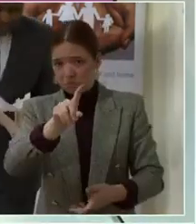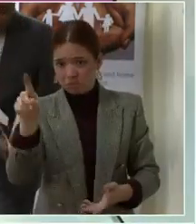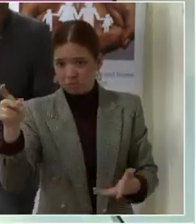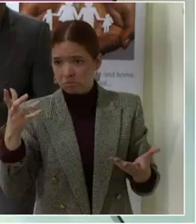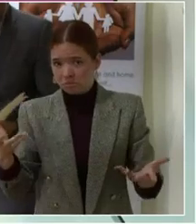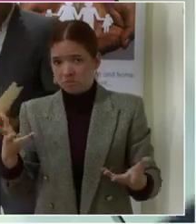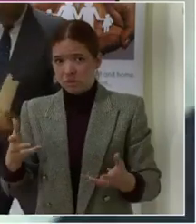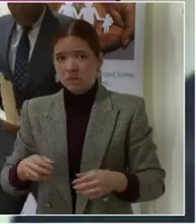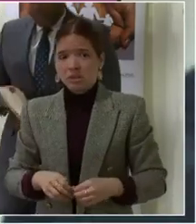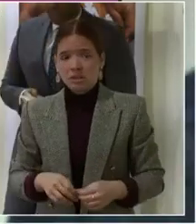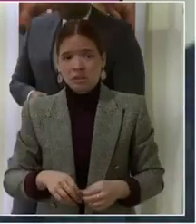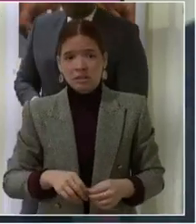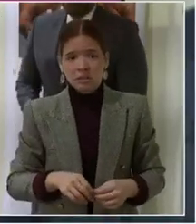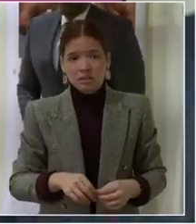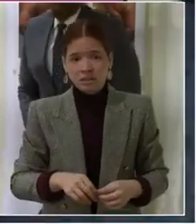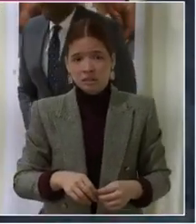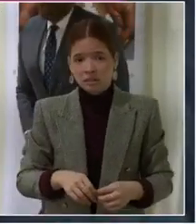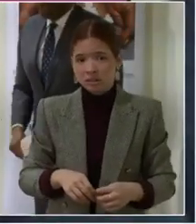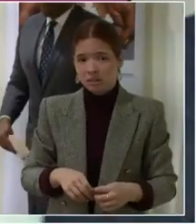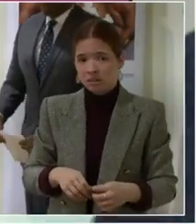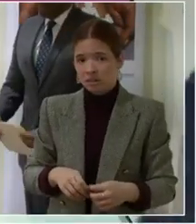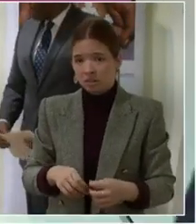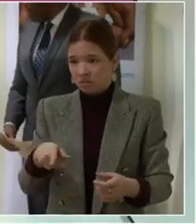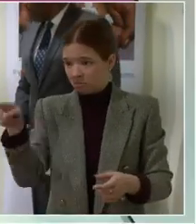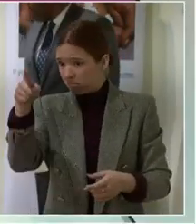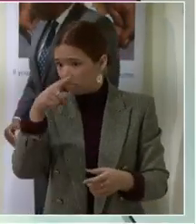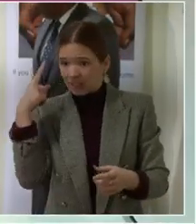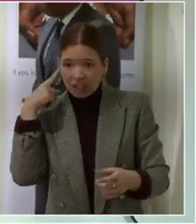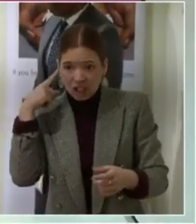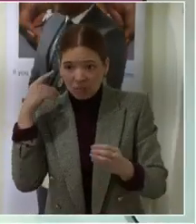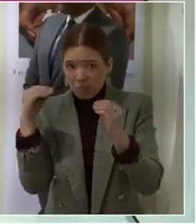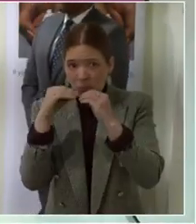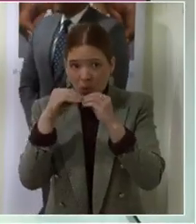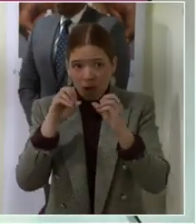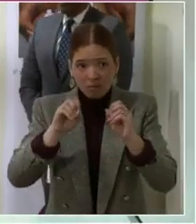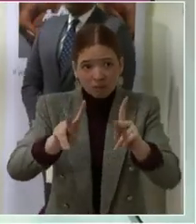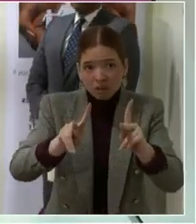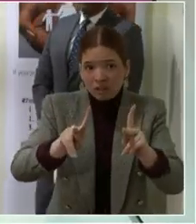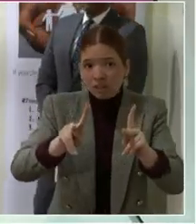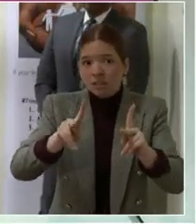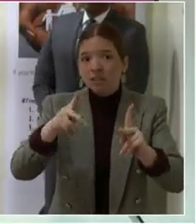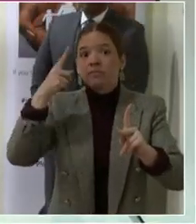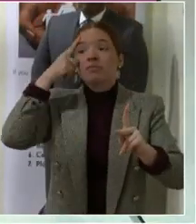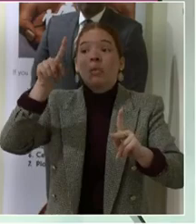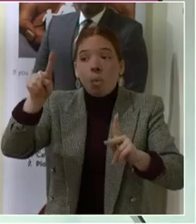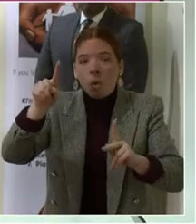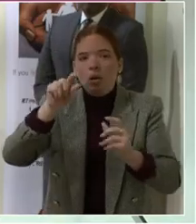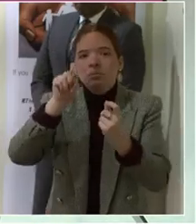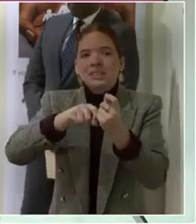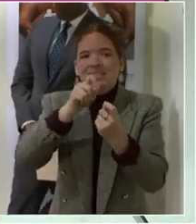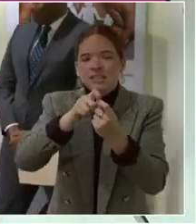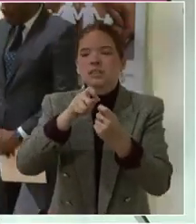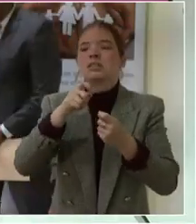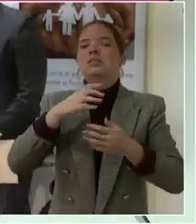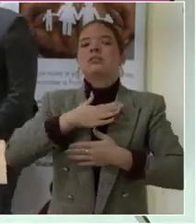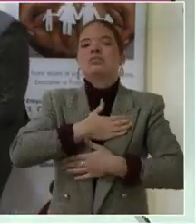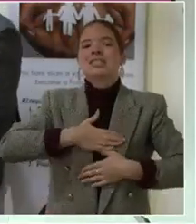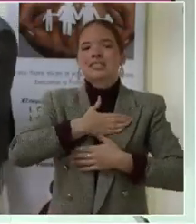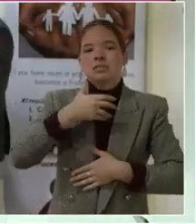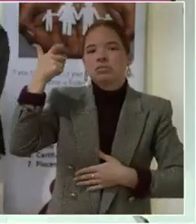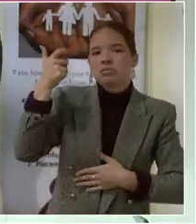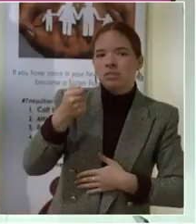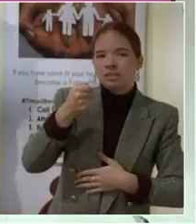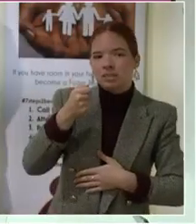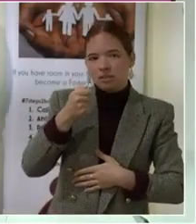So you heard it, more opportunities for recreation grants to address our priorities